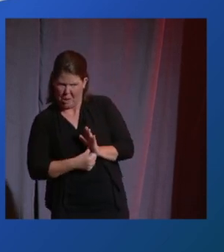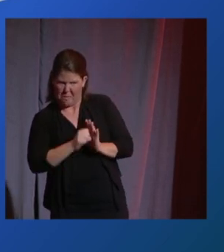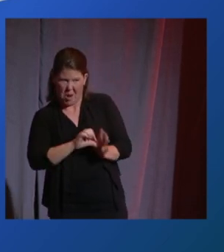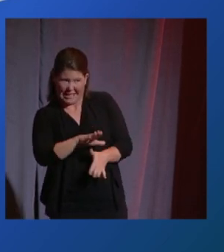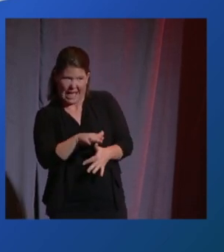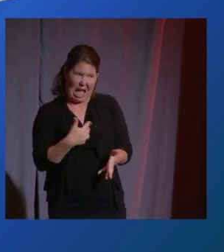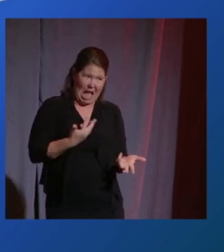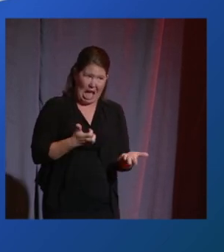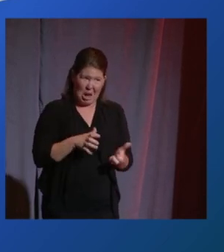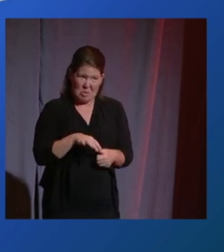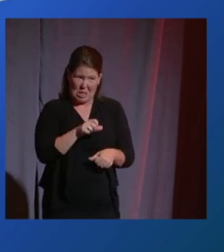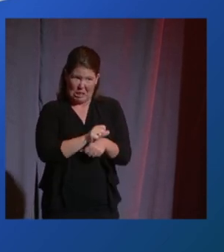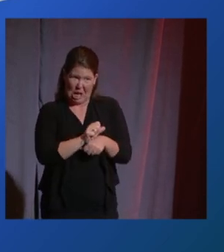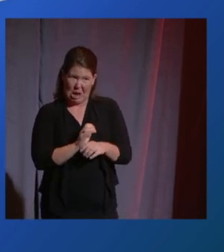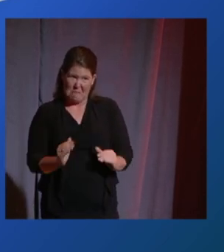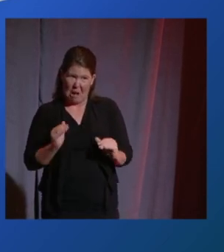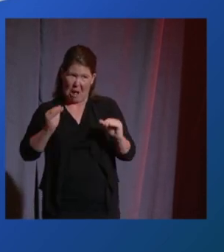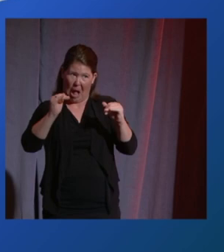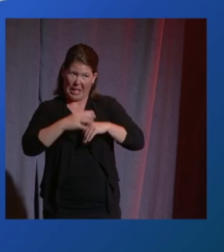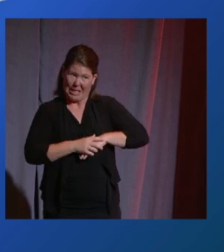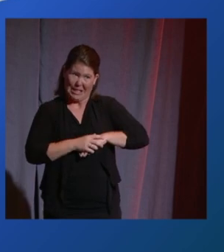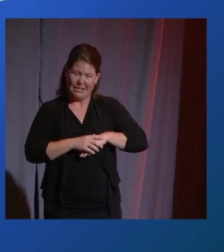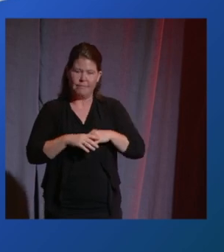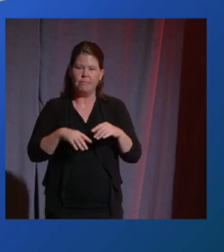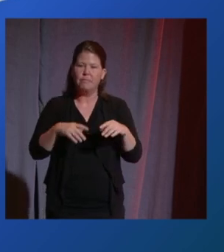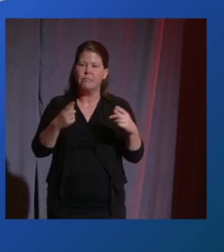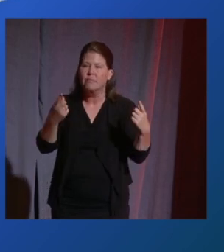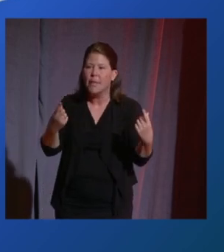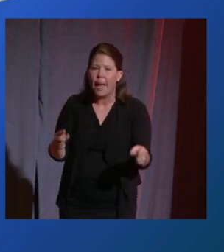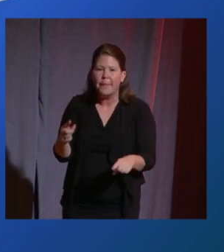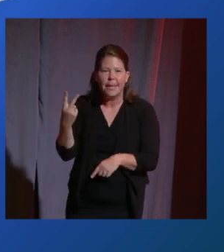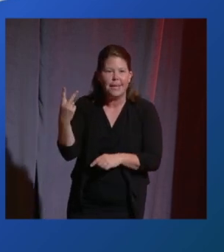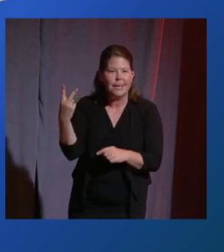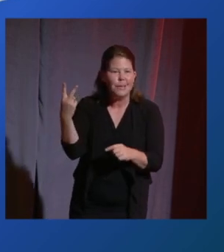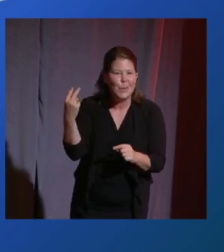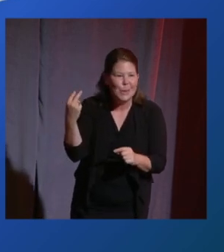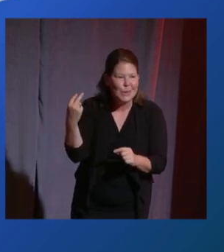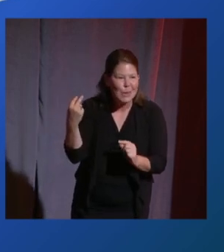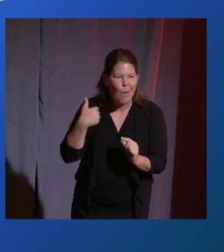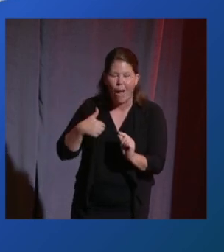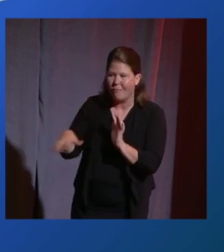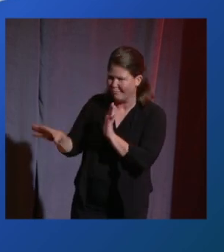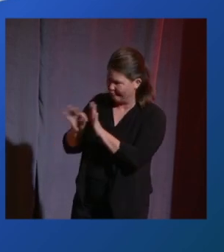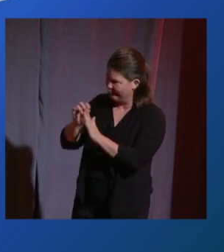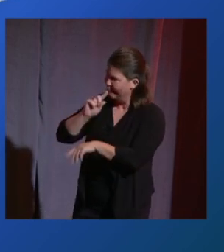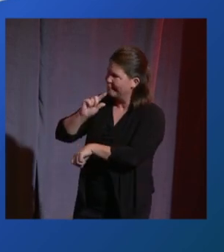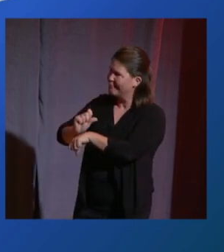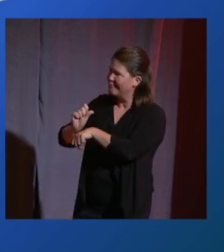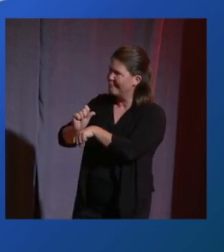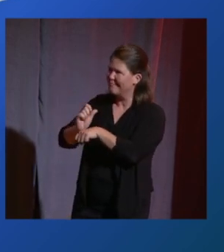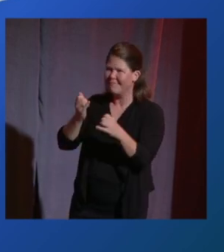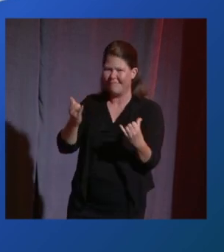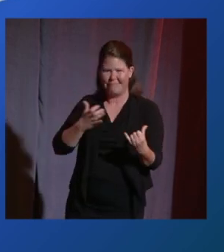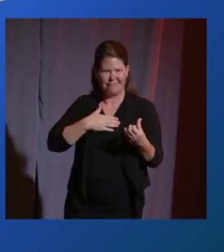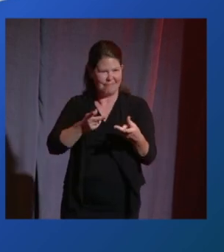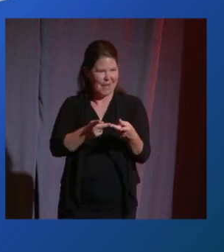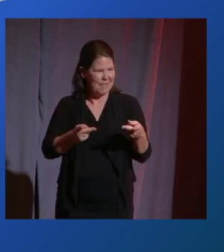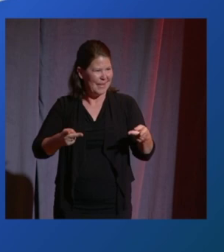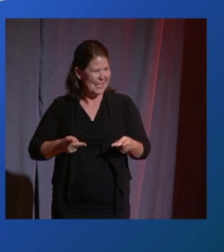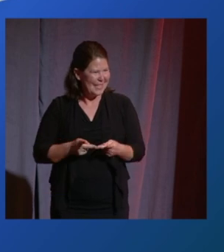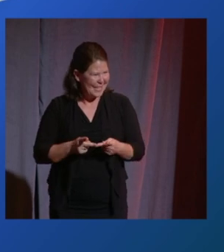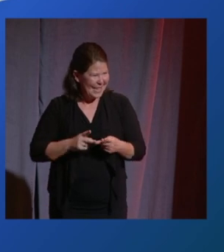job um but lo and behold two years ago I was selected to be the director of human development for the National